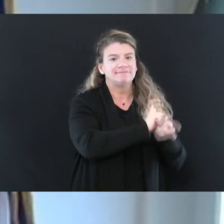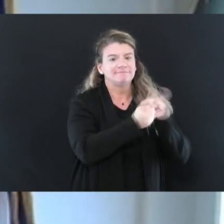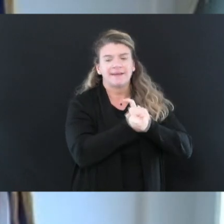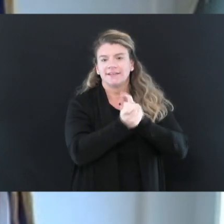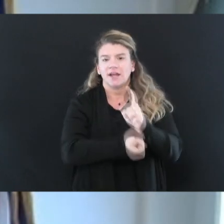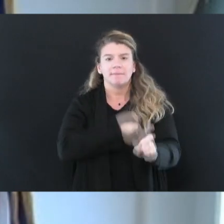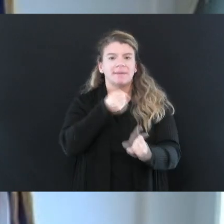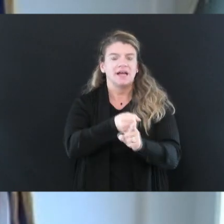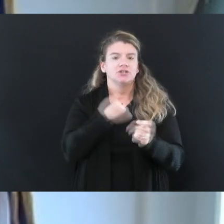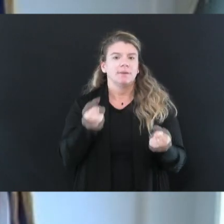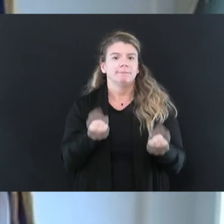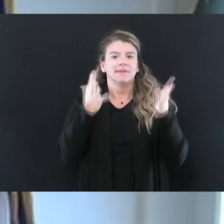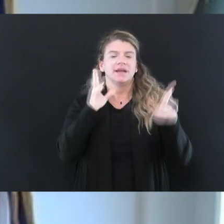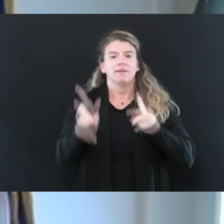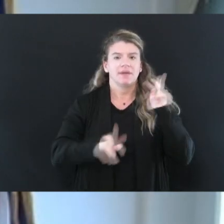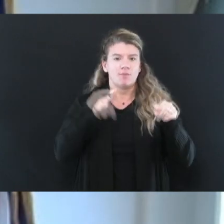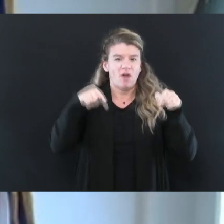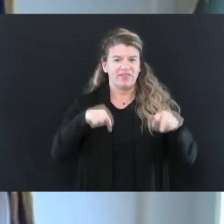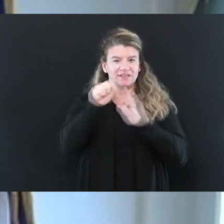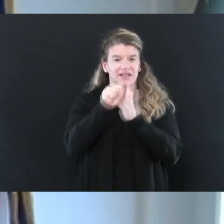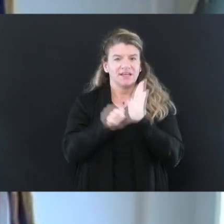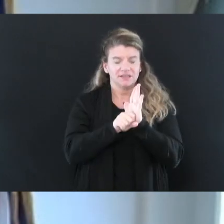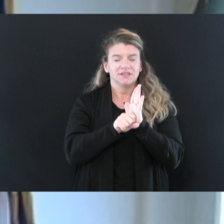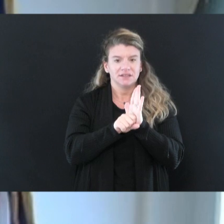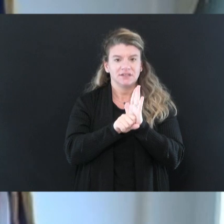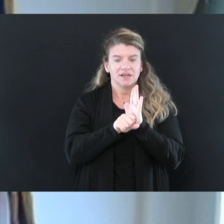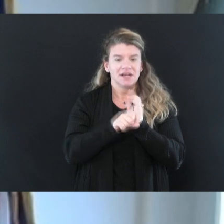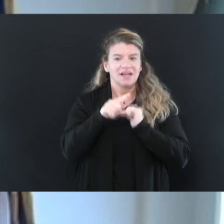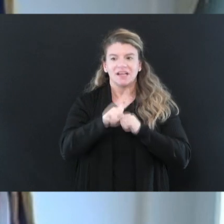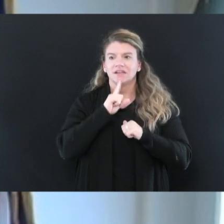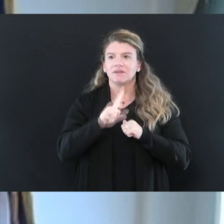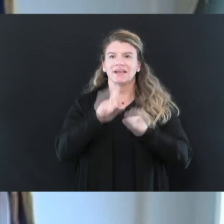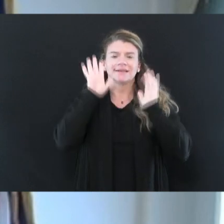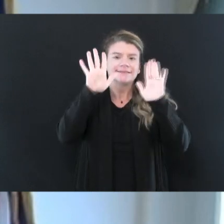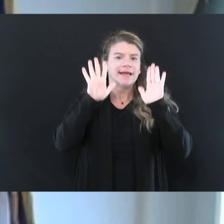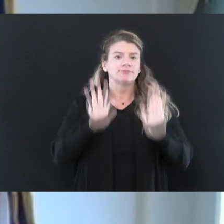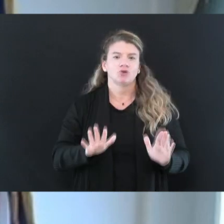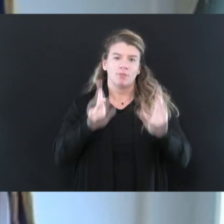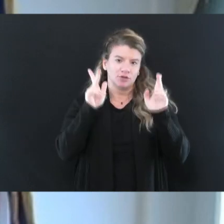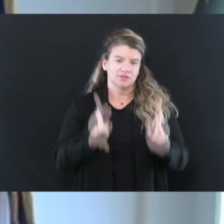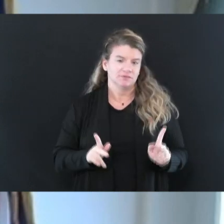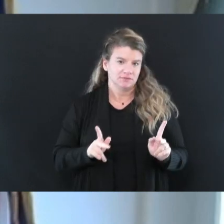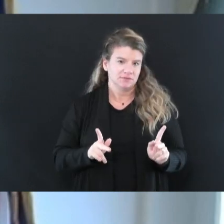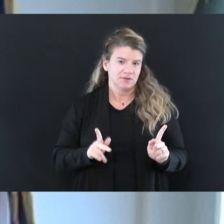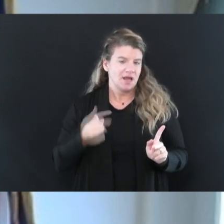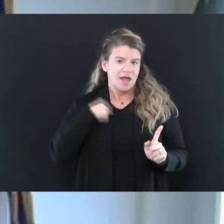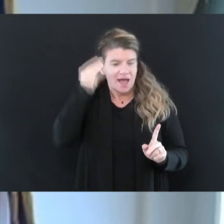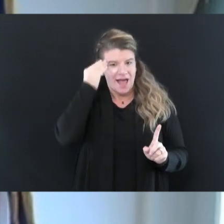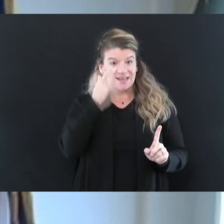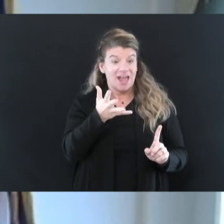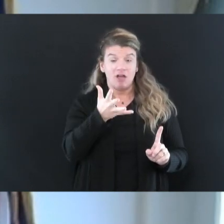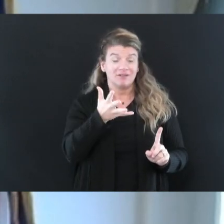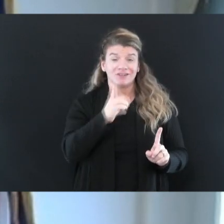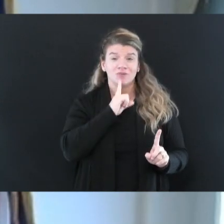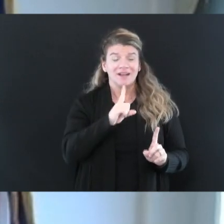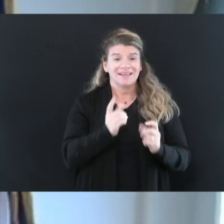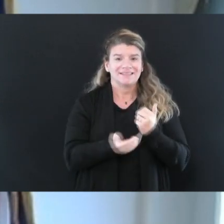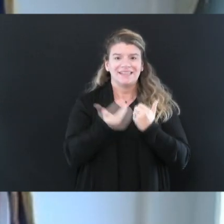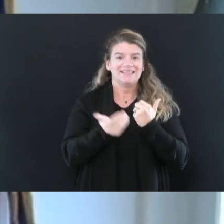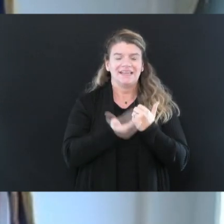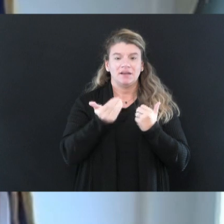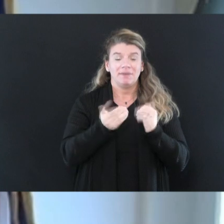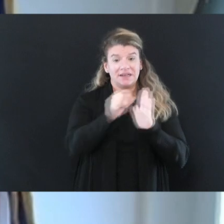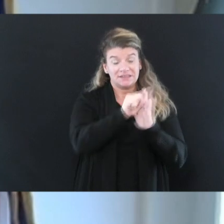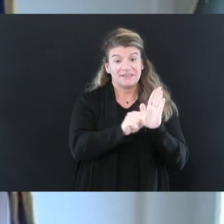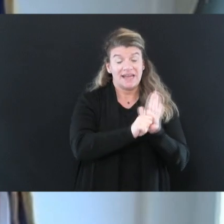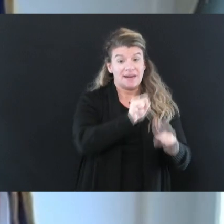many individuals in this state. He is an exceptional person. I tell everyone it's easy to be a state employee. It